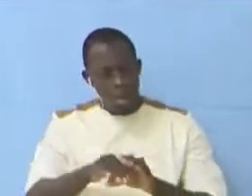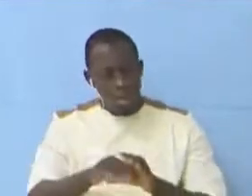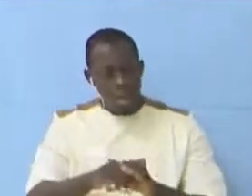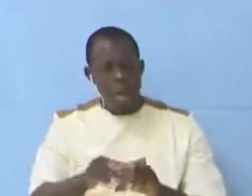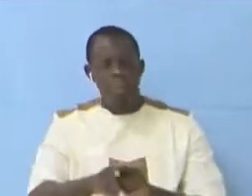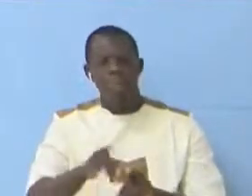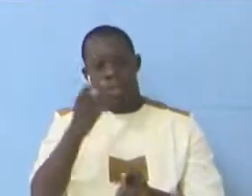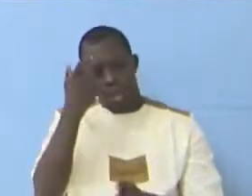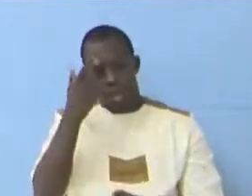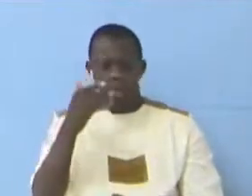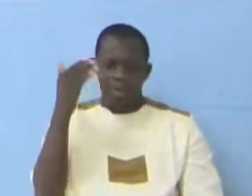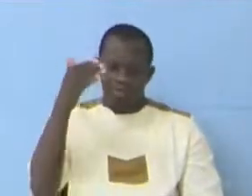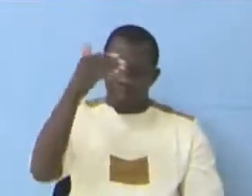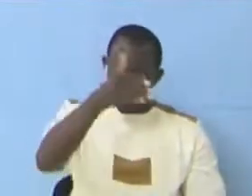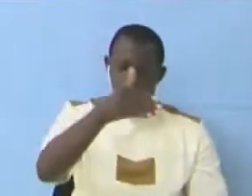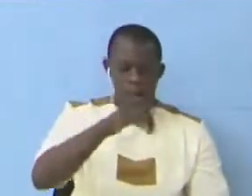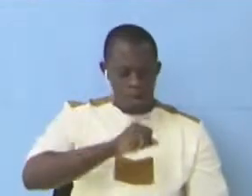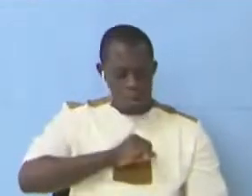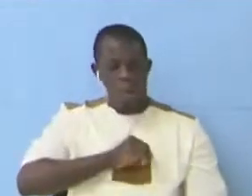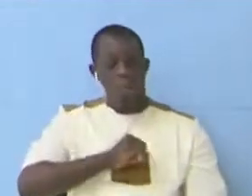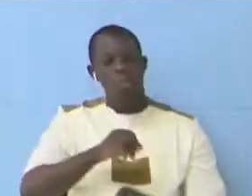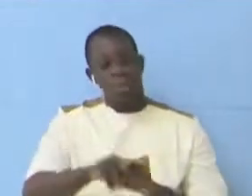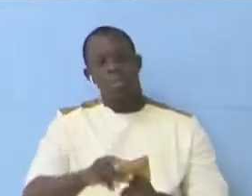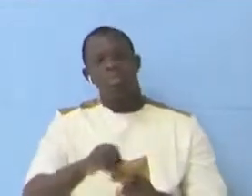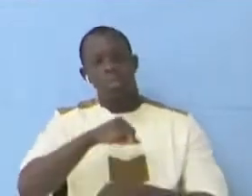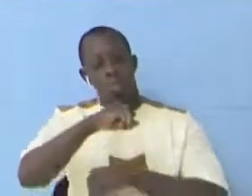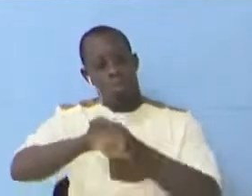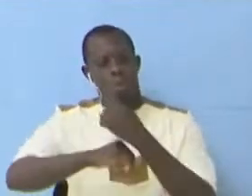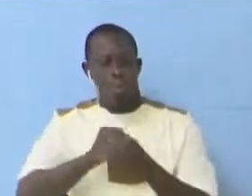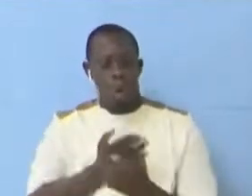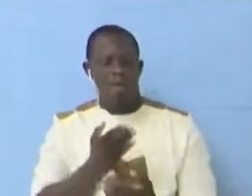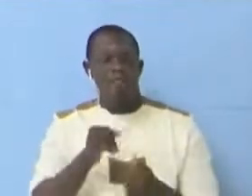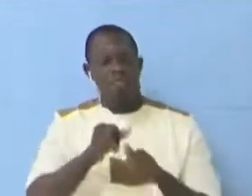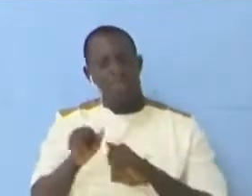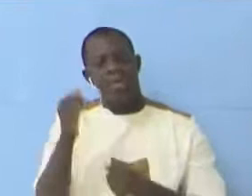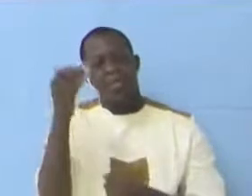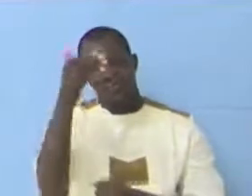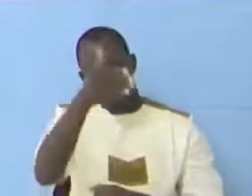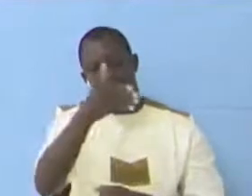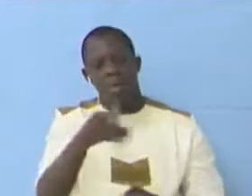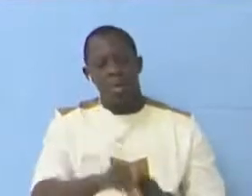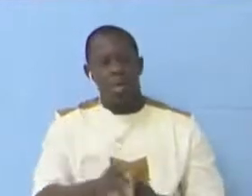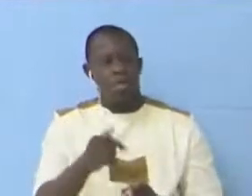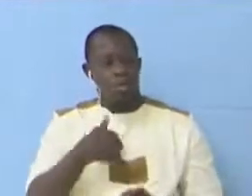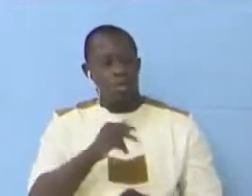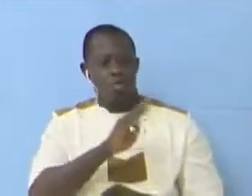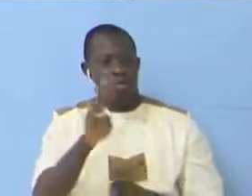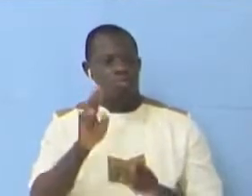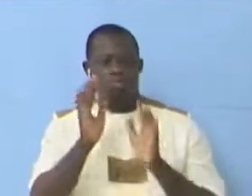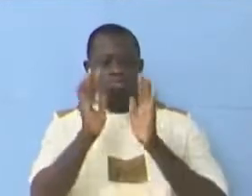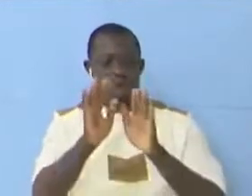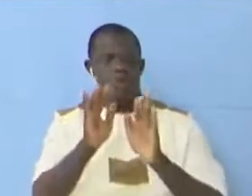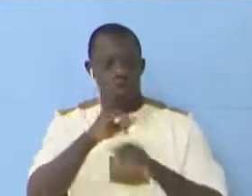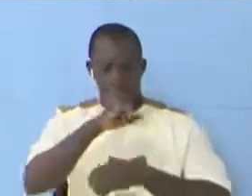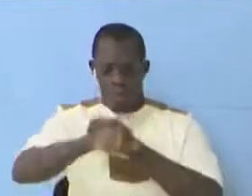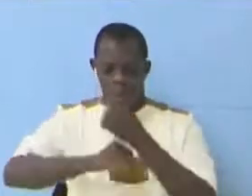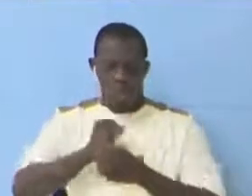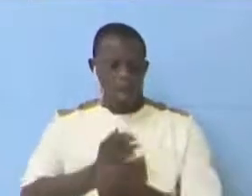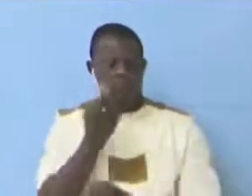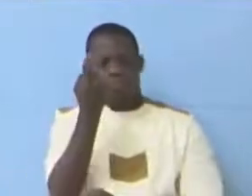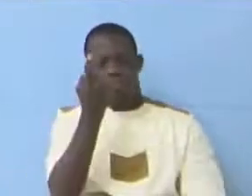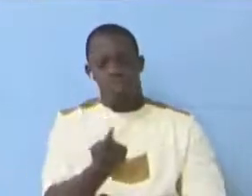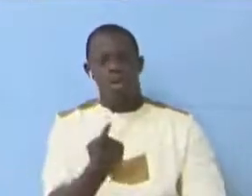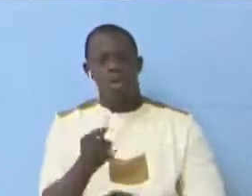a am pour daal ni ab xarit nawle boo xam ne maa ngi liggéey moom ma dem nemmeeku ci soxnaam. And I was not going to stop at his wife. I was going